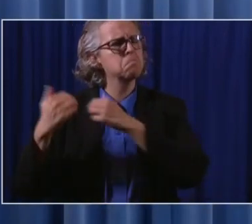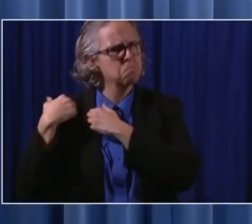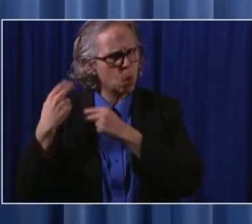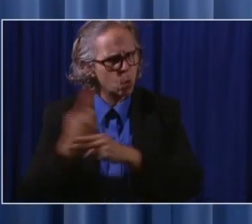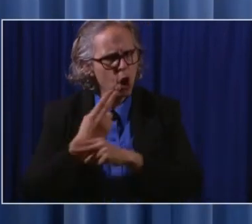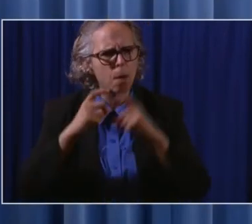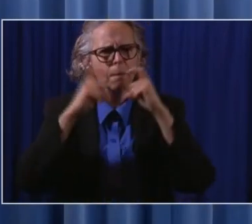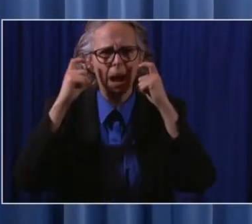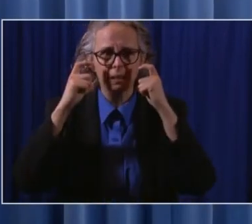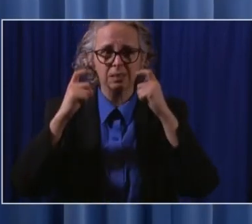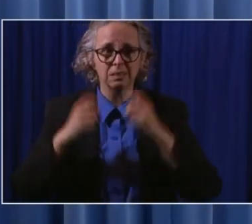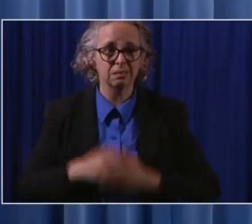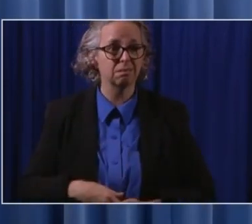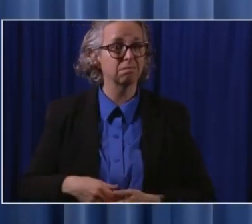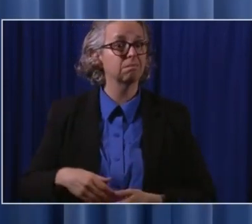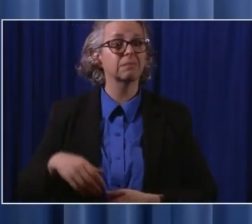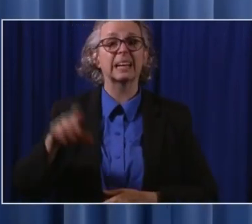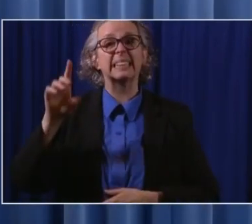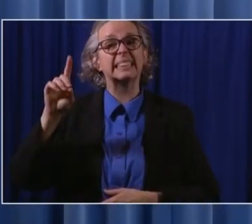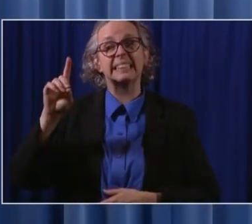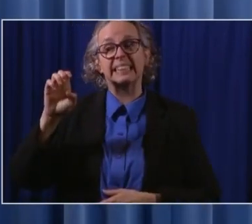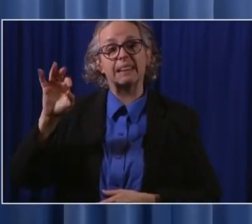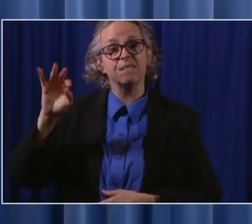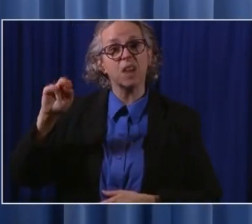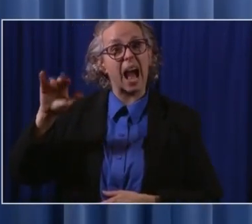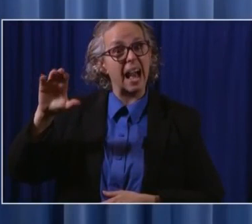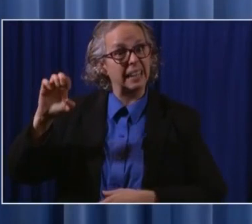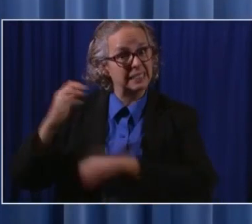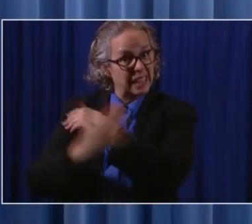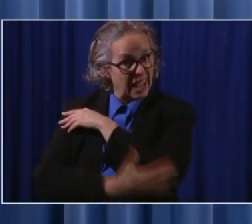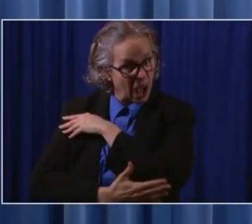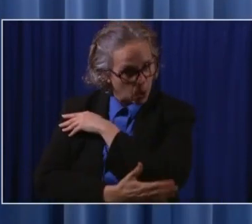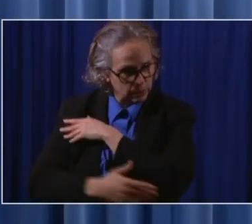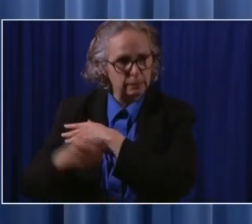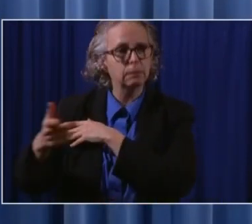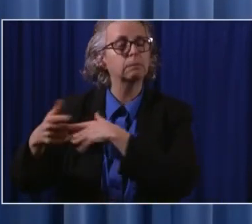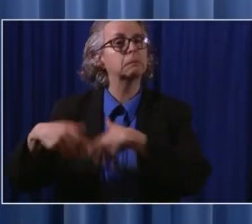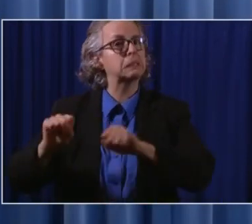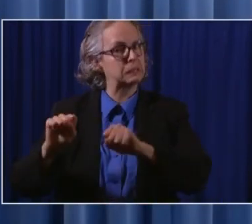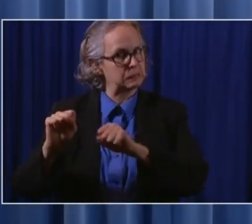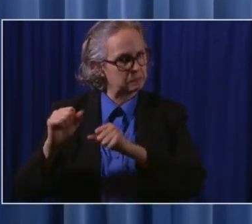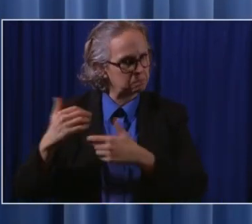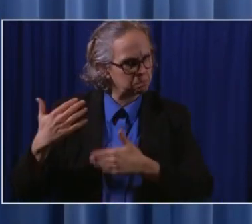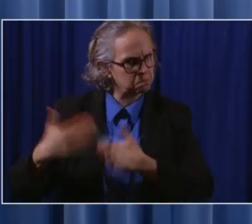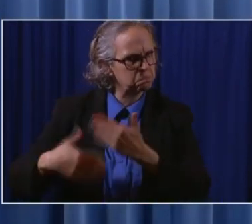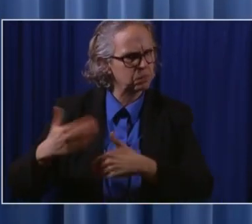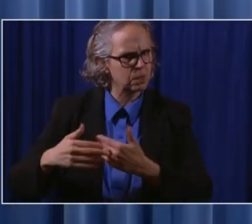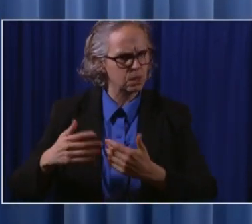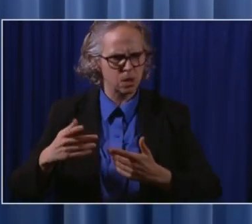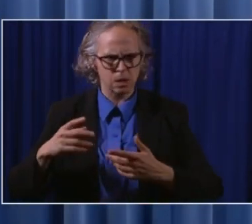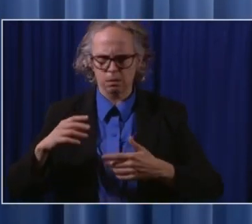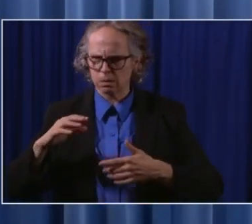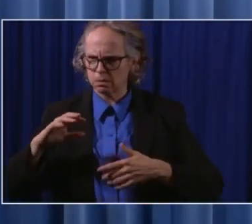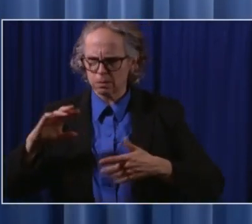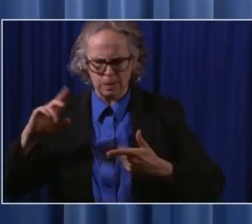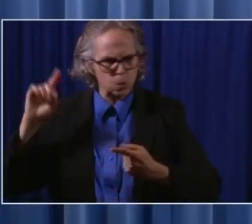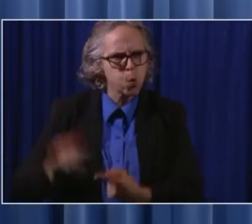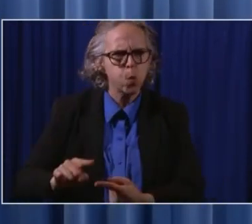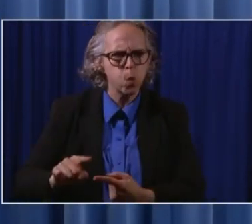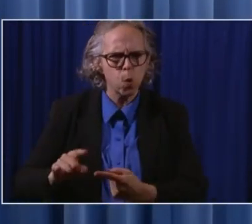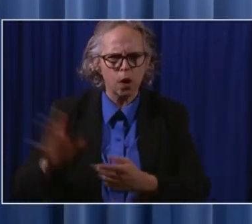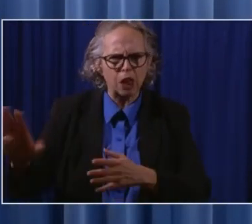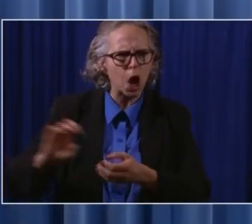County had various hot spots during the past few weeks, but their health department said their community was quick to tamper those hot